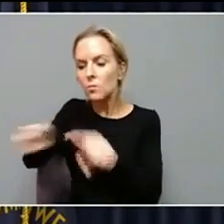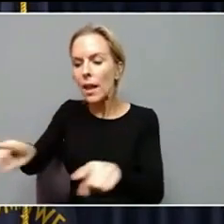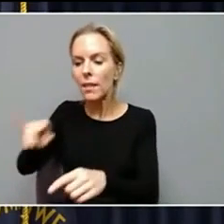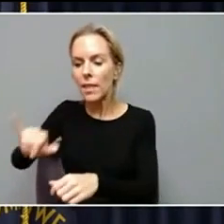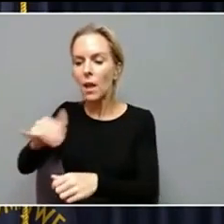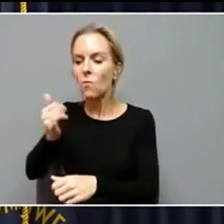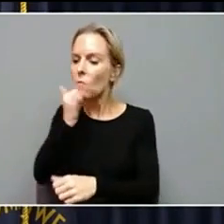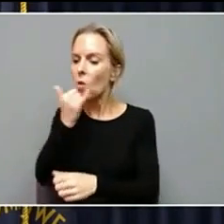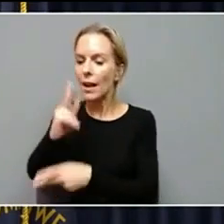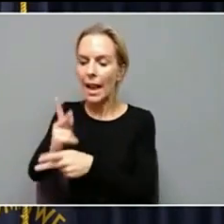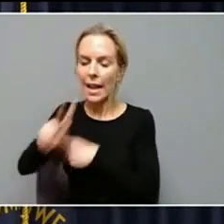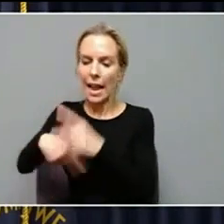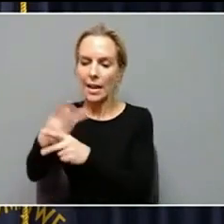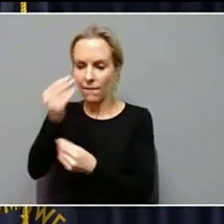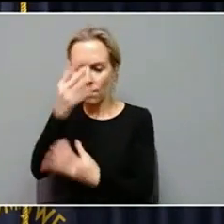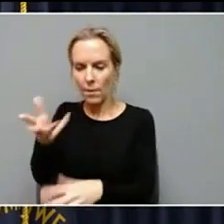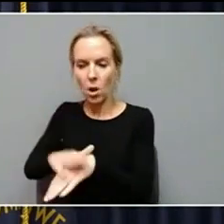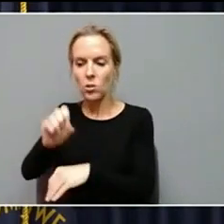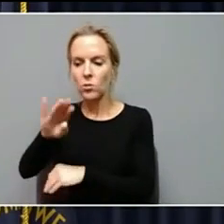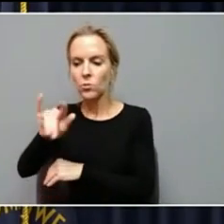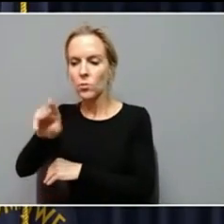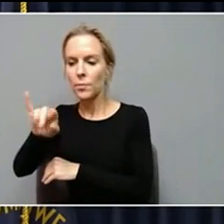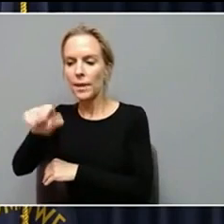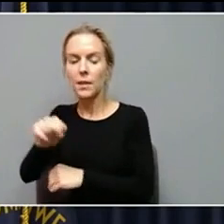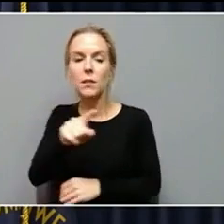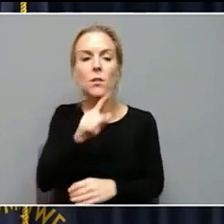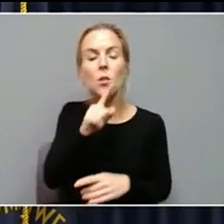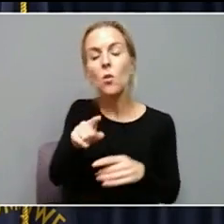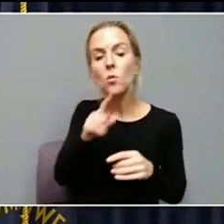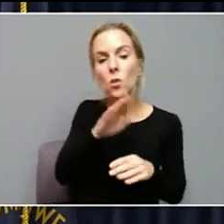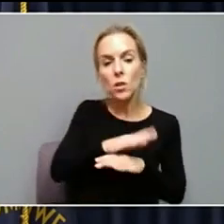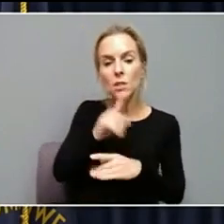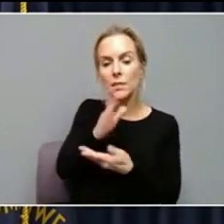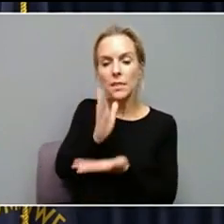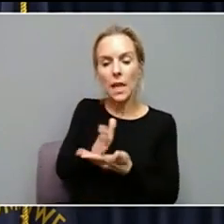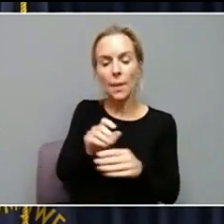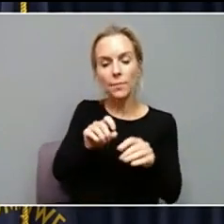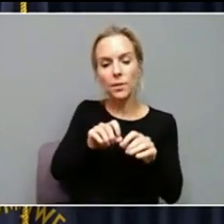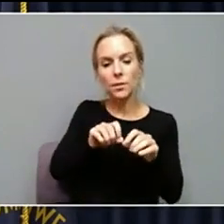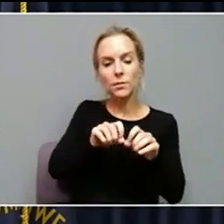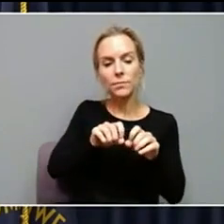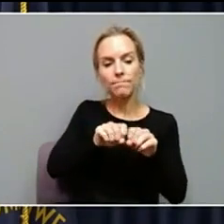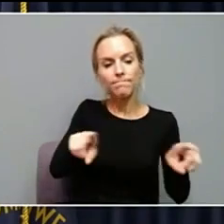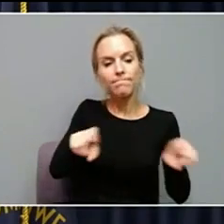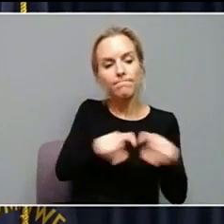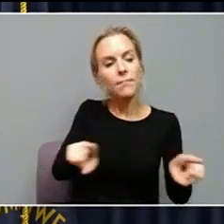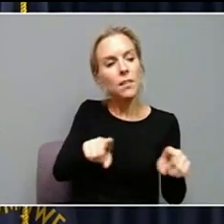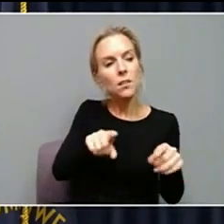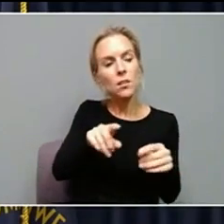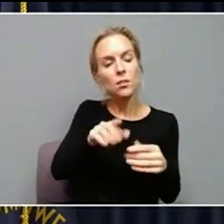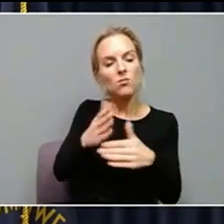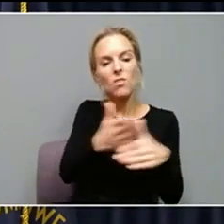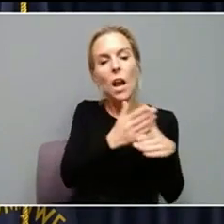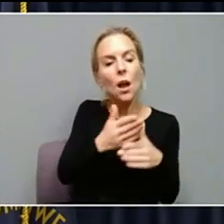stop? Those spreading misinformation? Yep. You know, I think those spreading misinformation, as opposed to just me saying